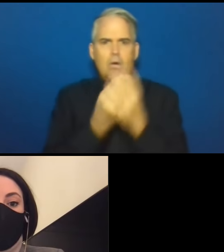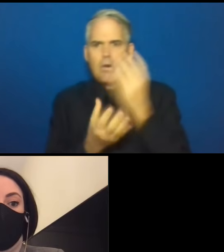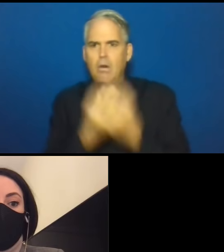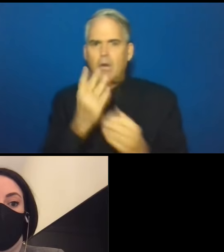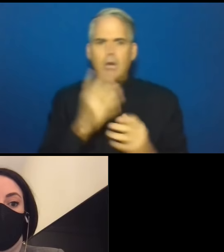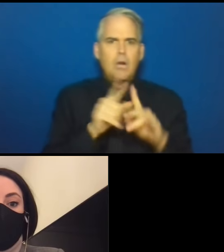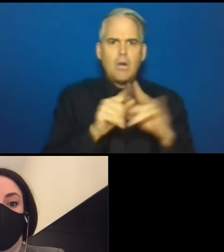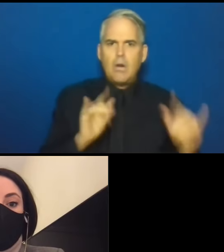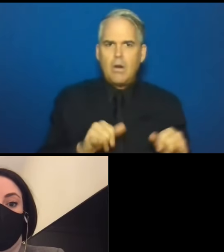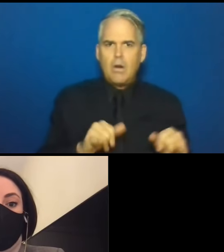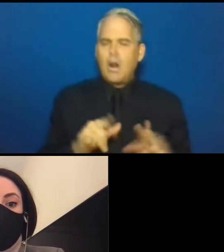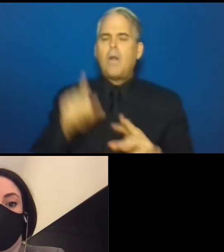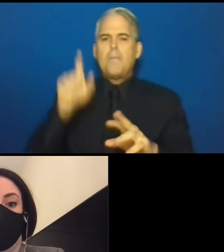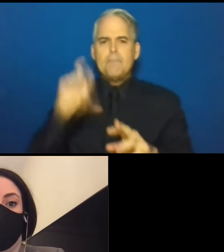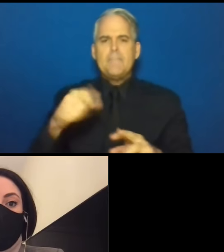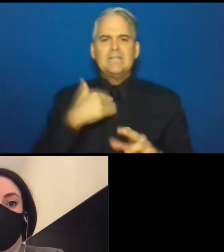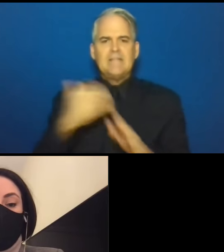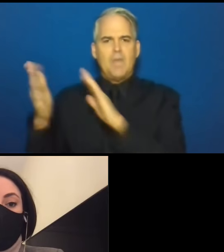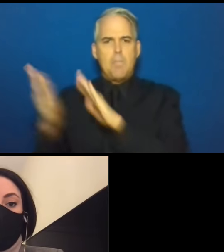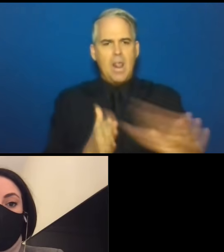that we do that.